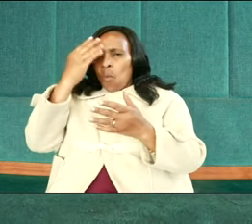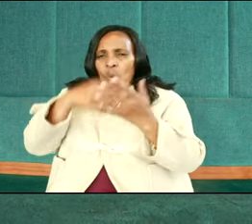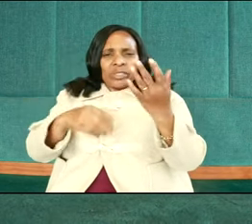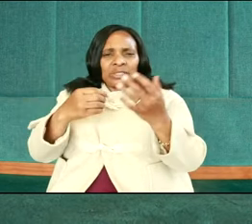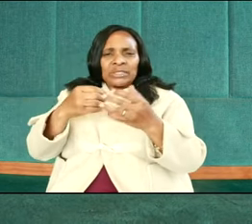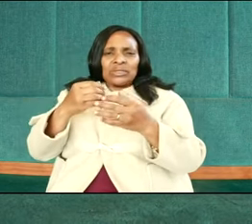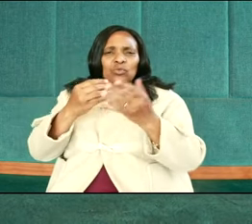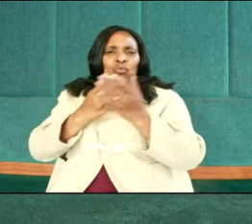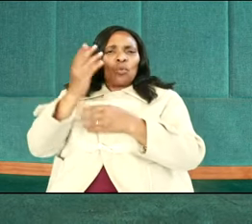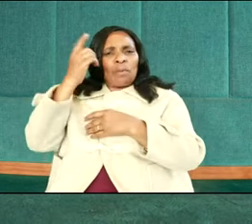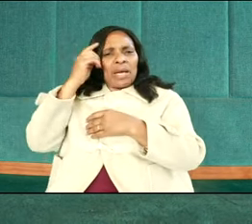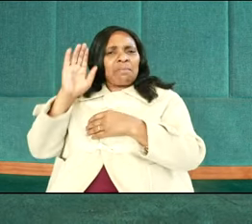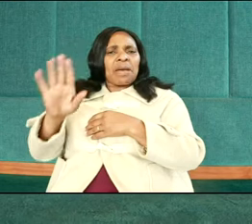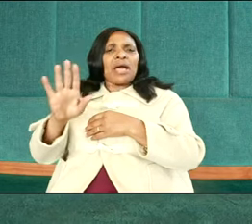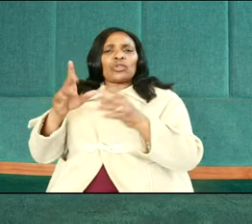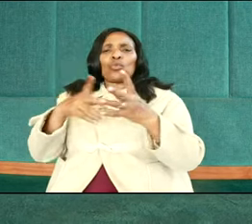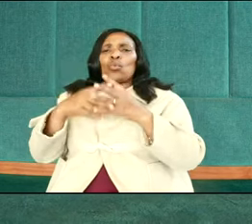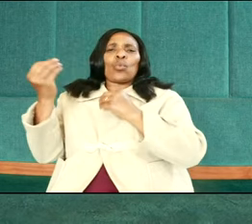through his mind?